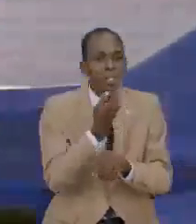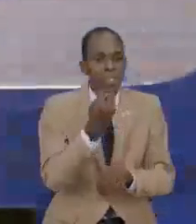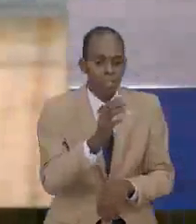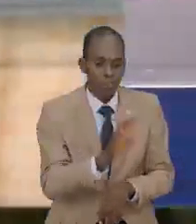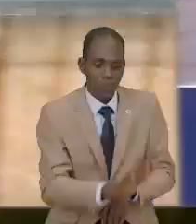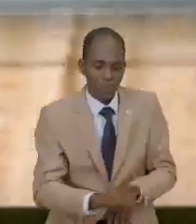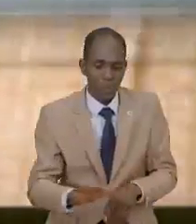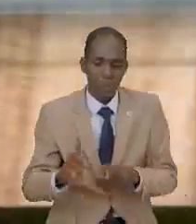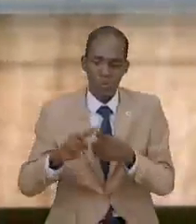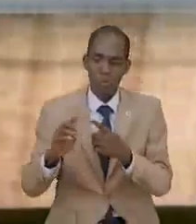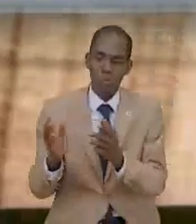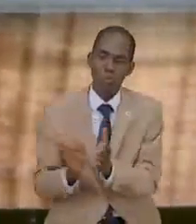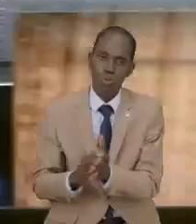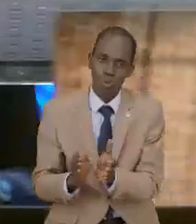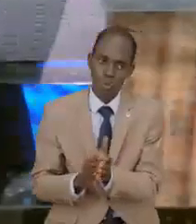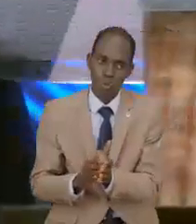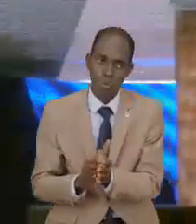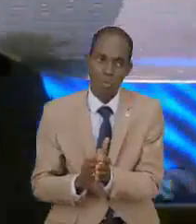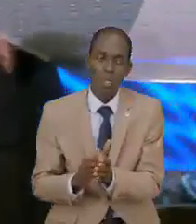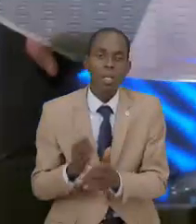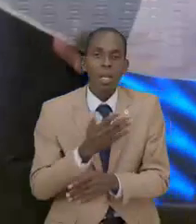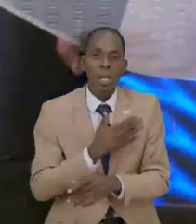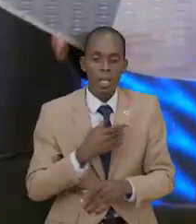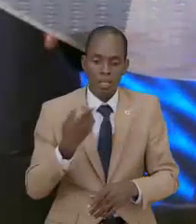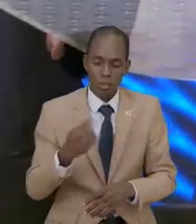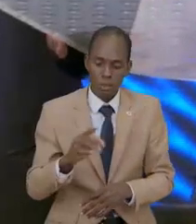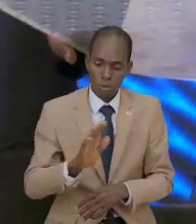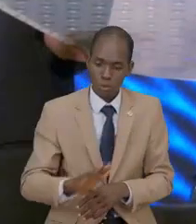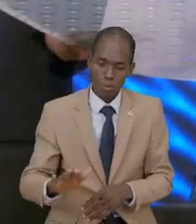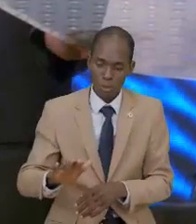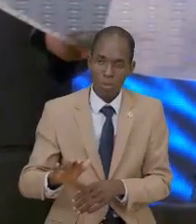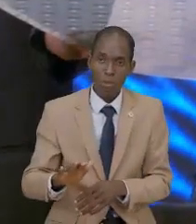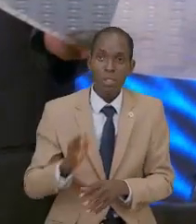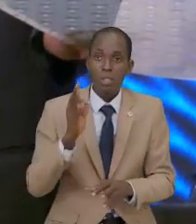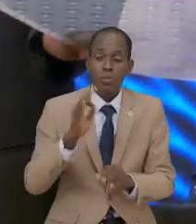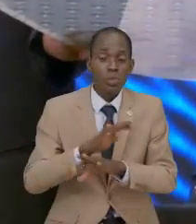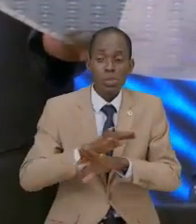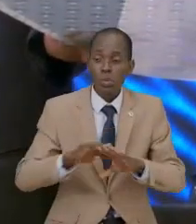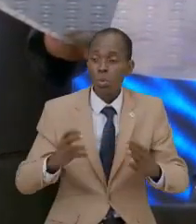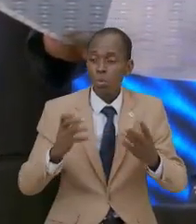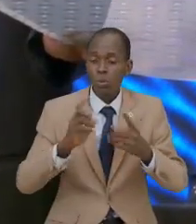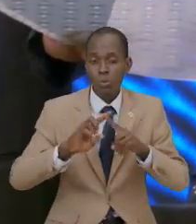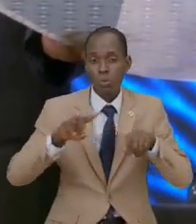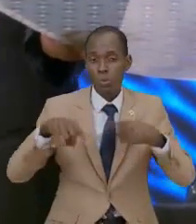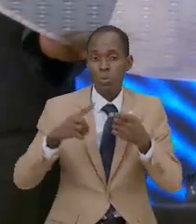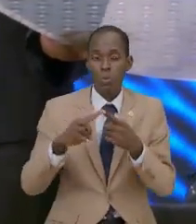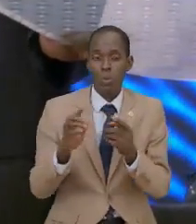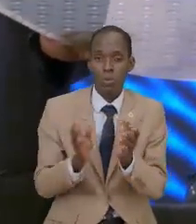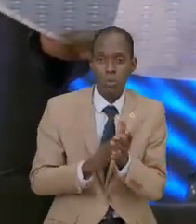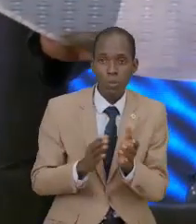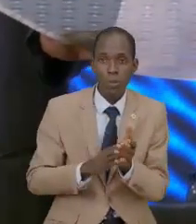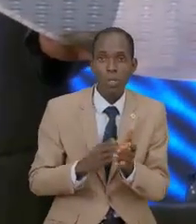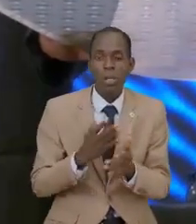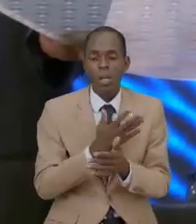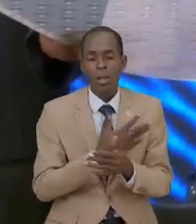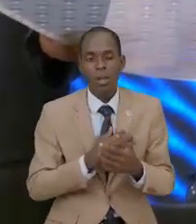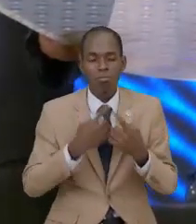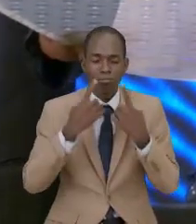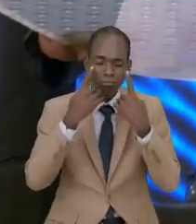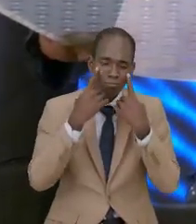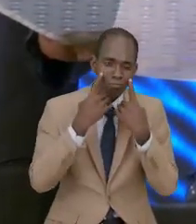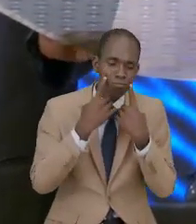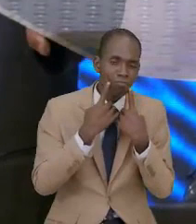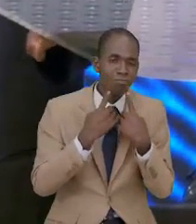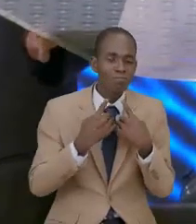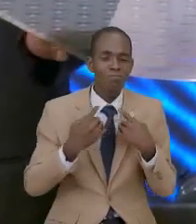children to school. And the children, if they don't want to go to school, and they're screaming and